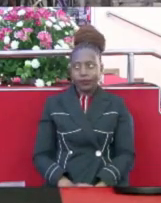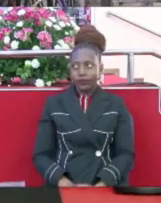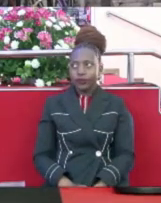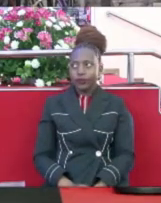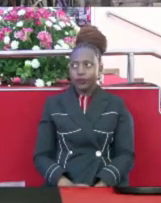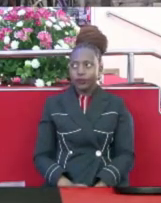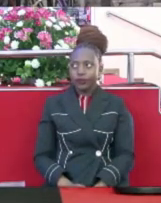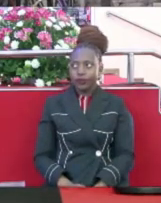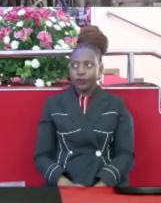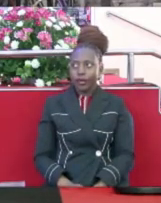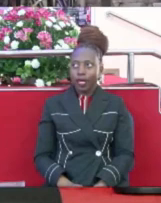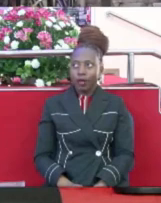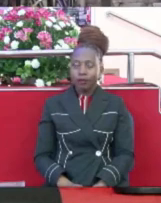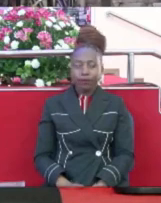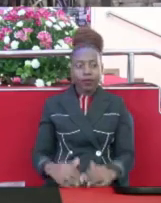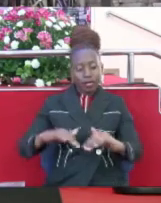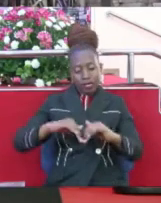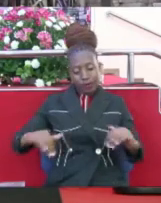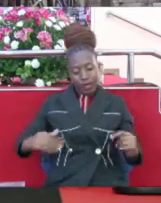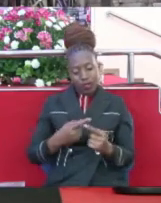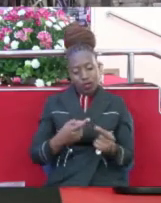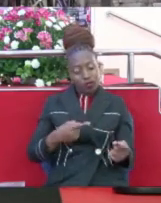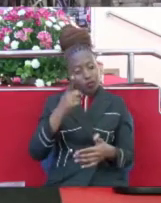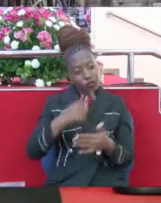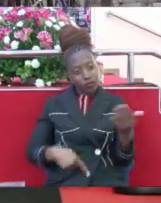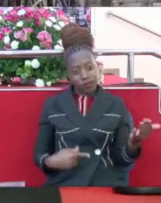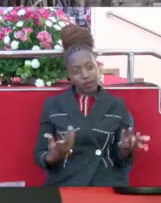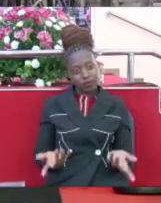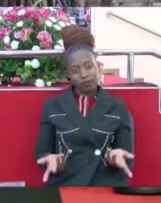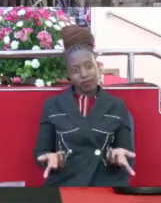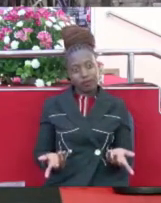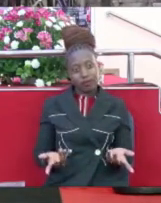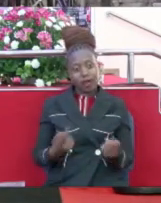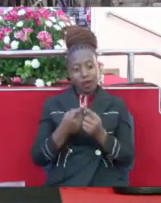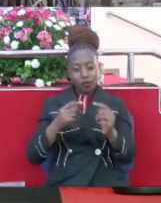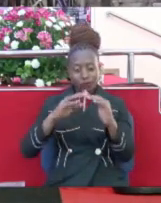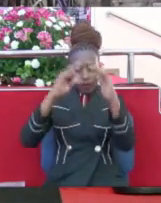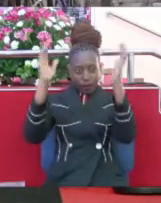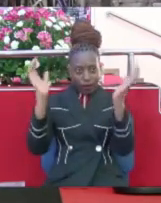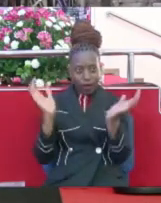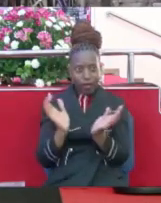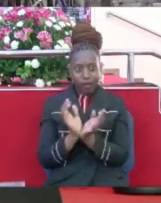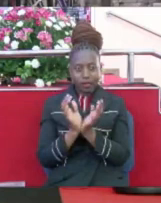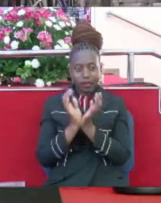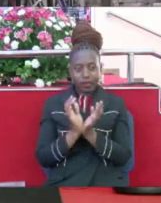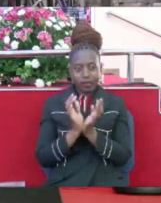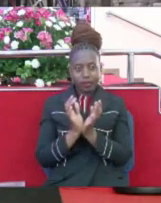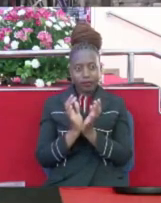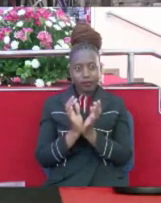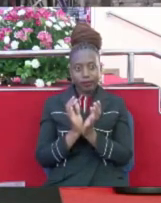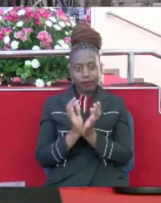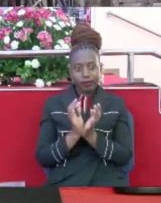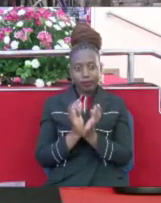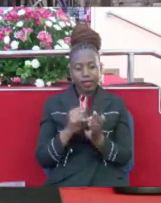pa utenganisho. Separation from what? Separation from the world. Utenganisho kutokana na nini? Lakini utenganisho kutokana na ulimwengu. It's easy that